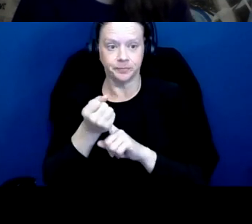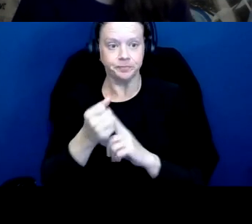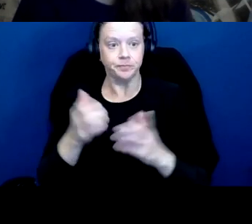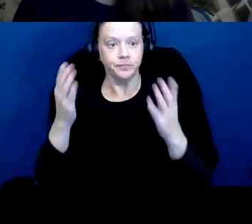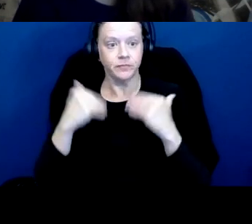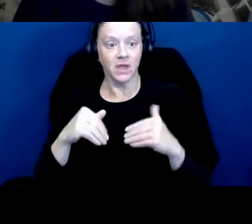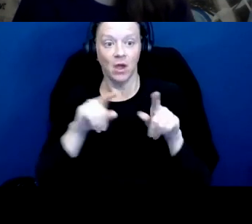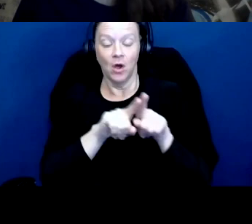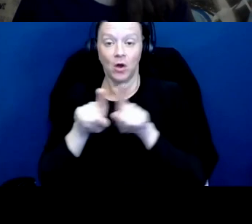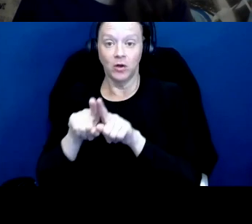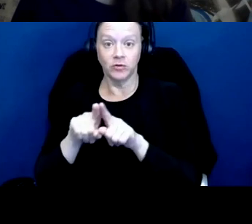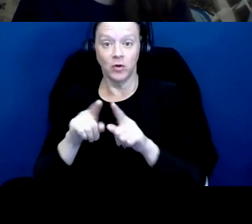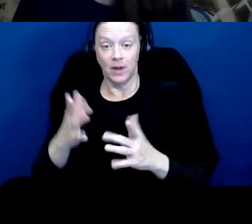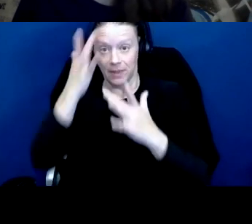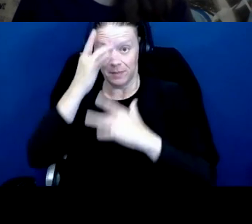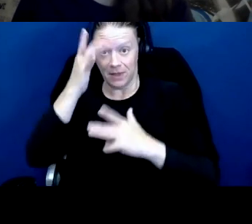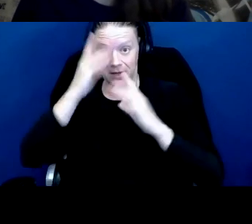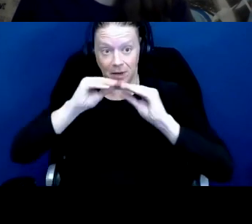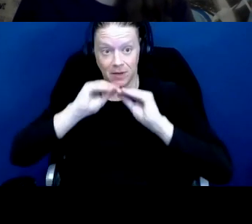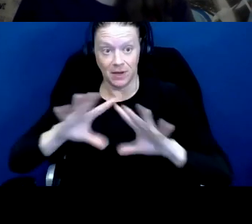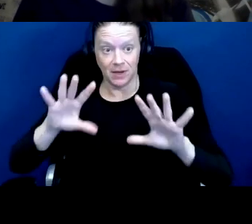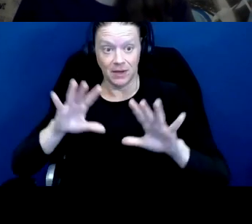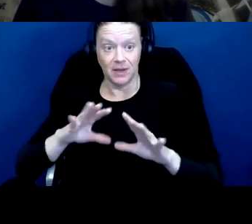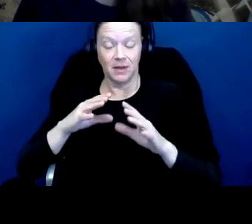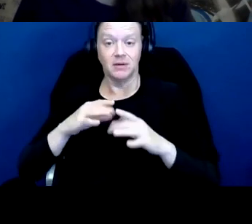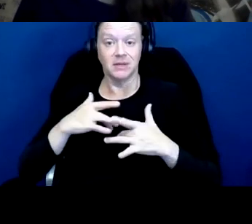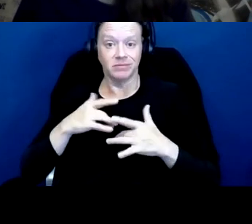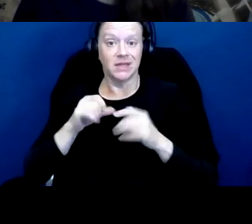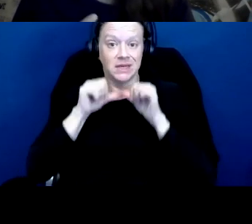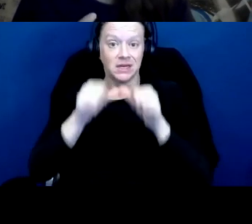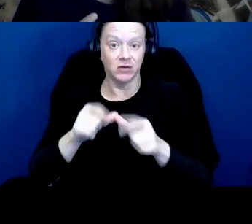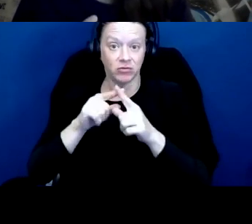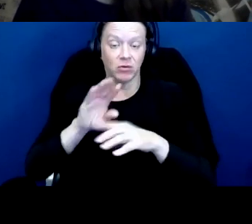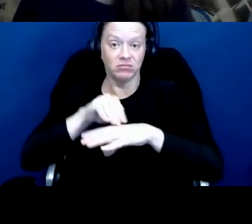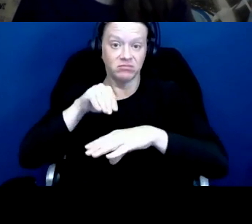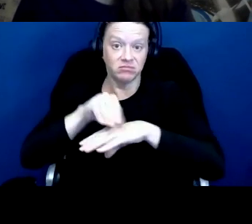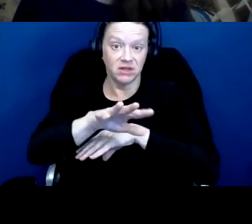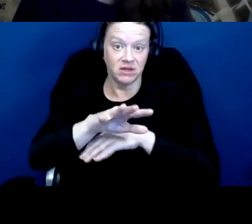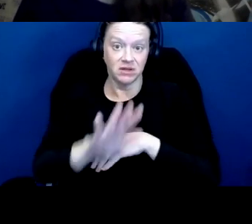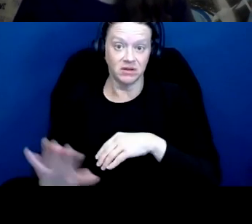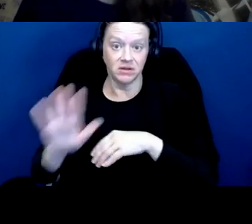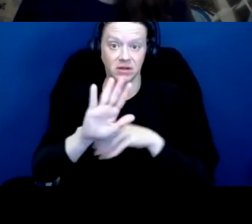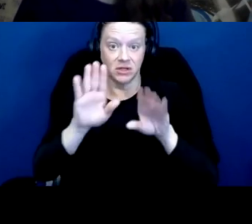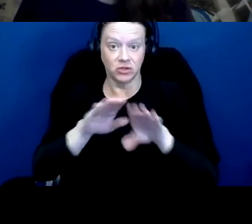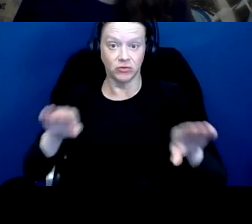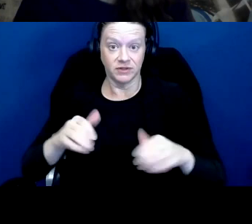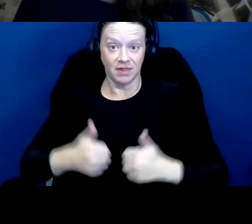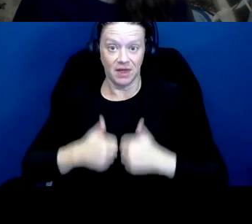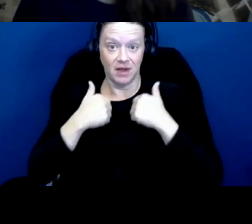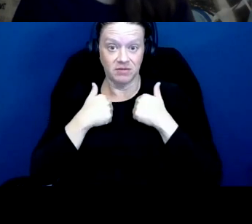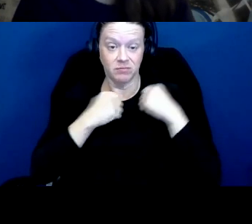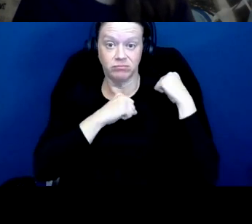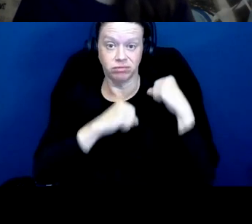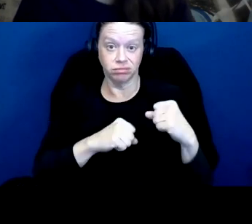continues to take a toll on many facets of our children's lives, including their mental and emotional health,